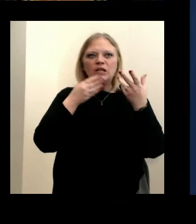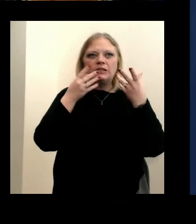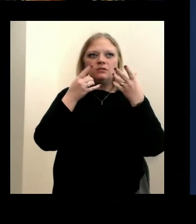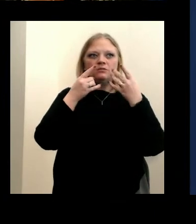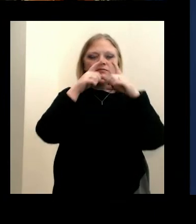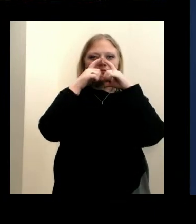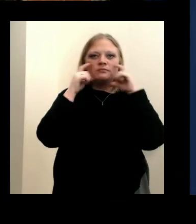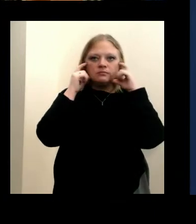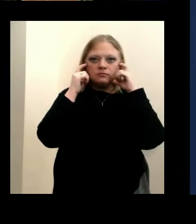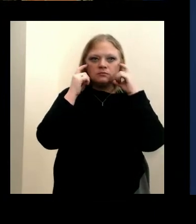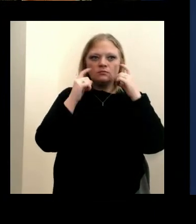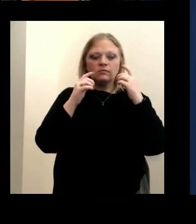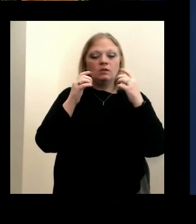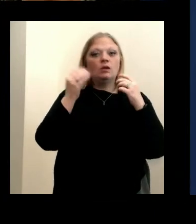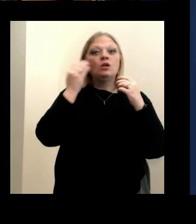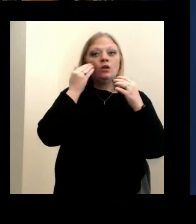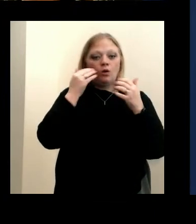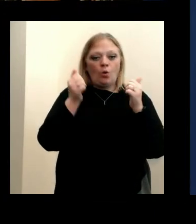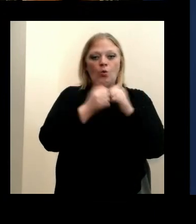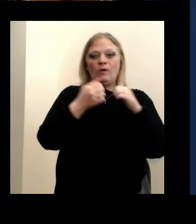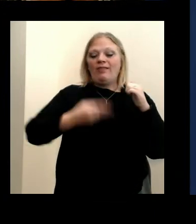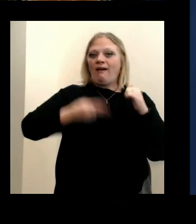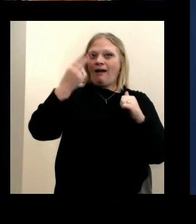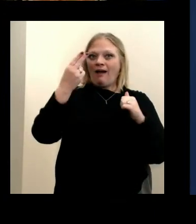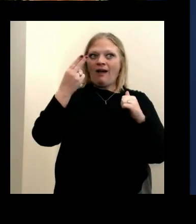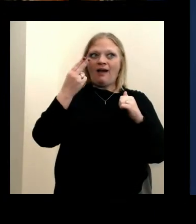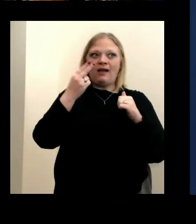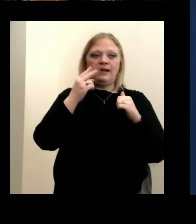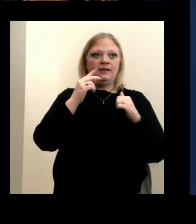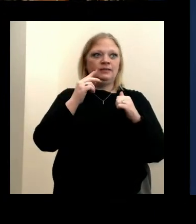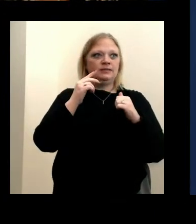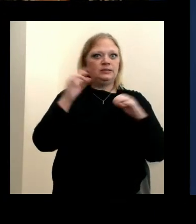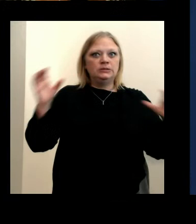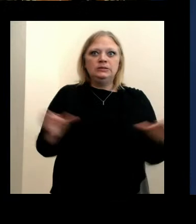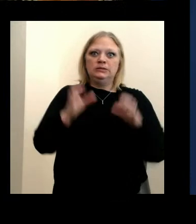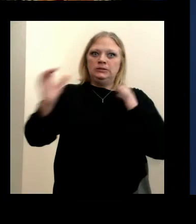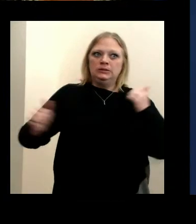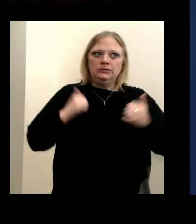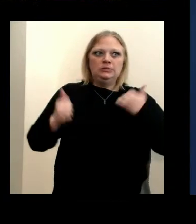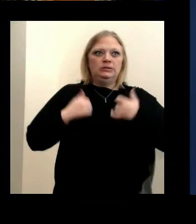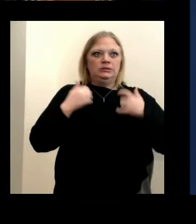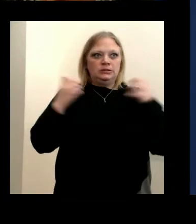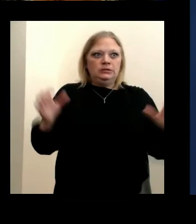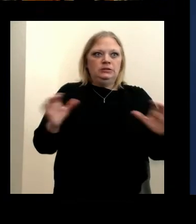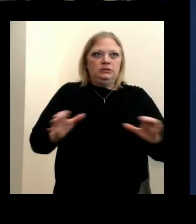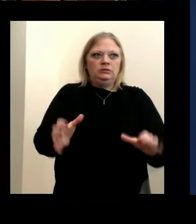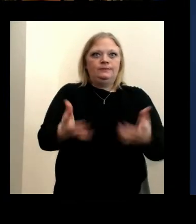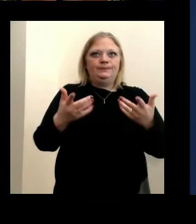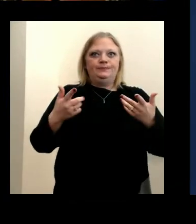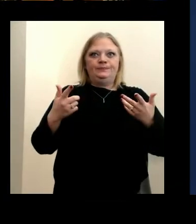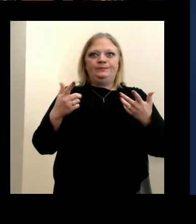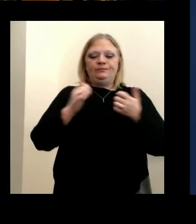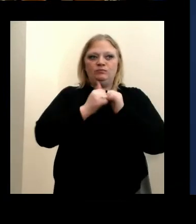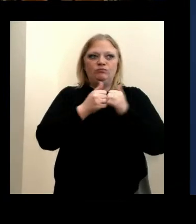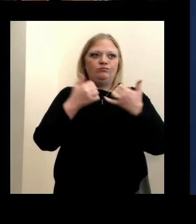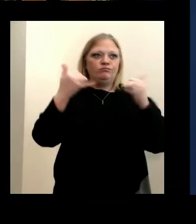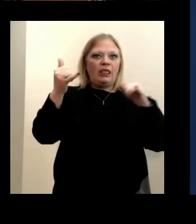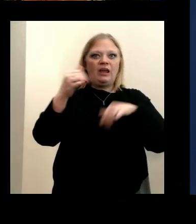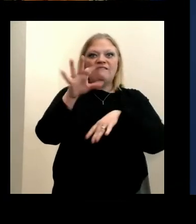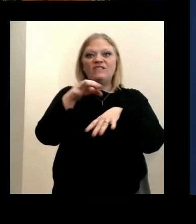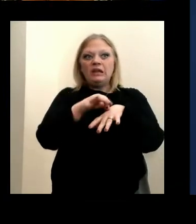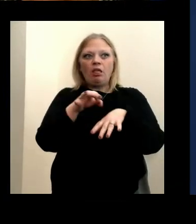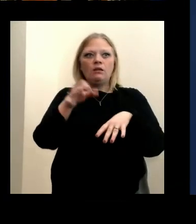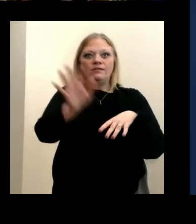high intensities, high exertional sports, while people are playing in the field or if they're on the